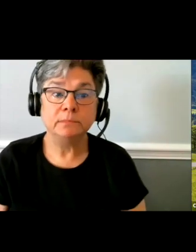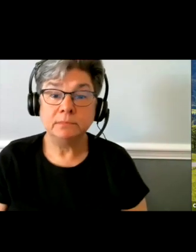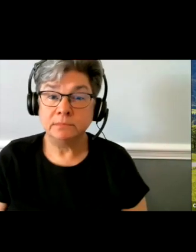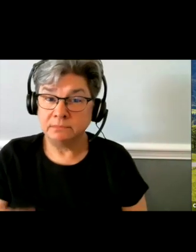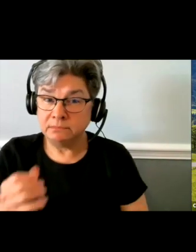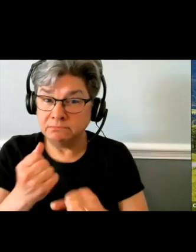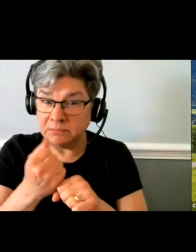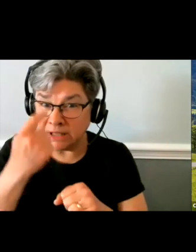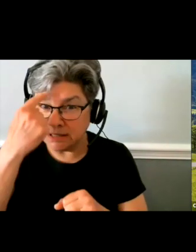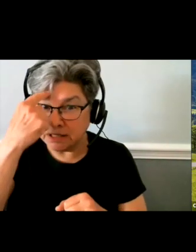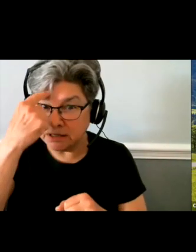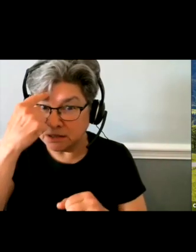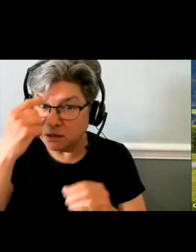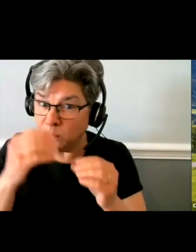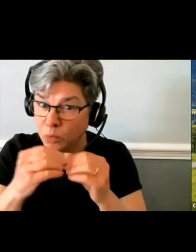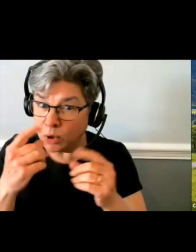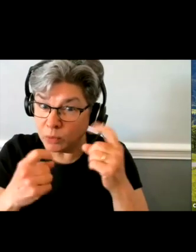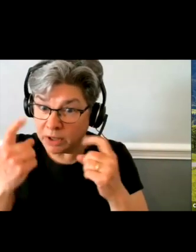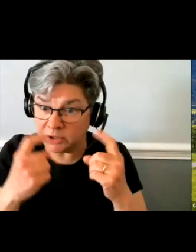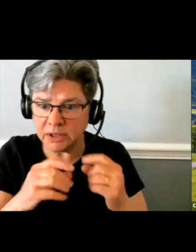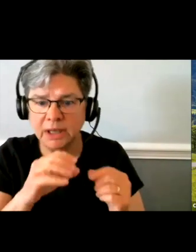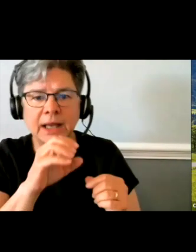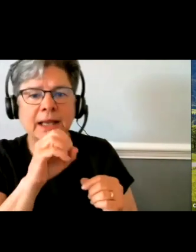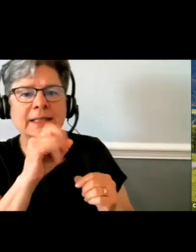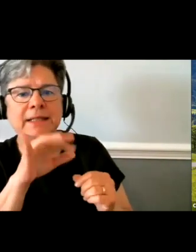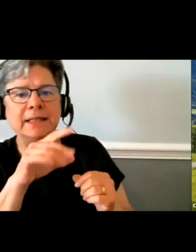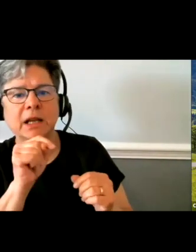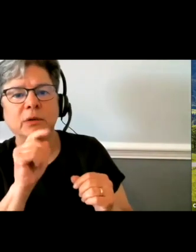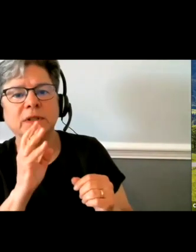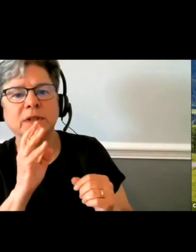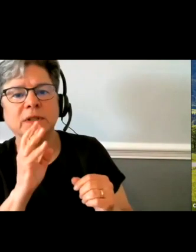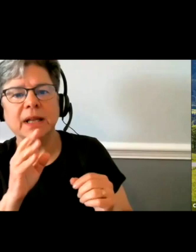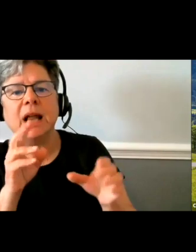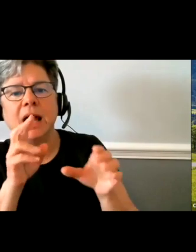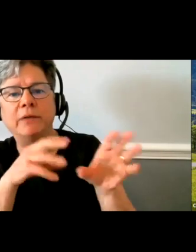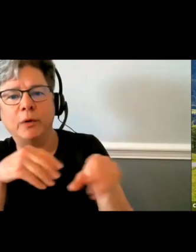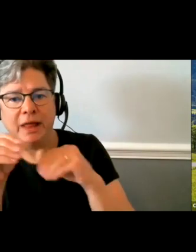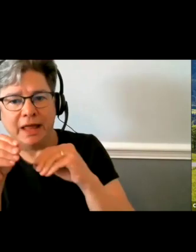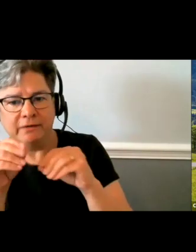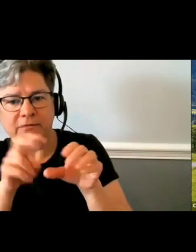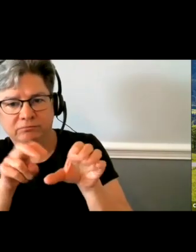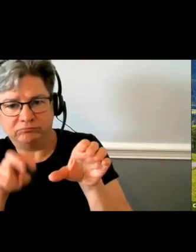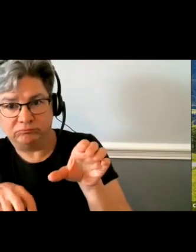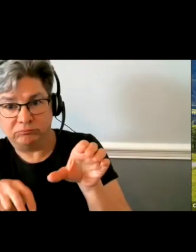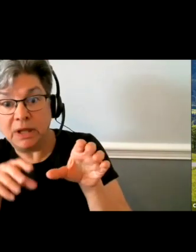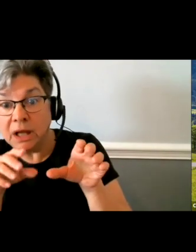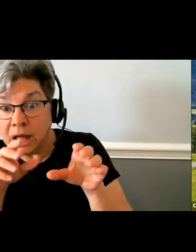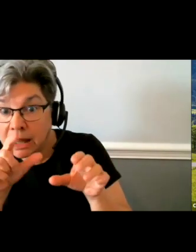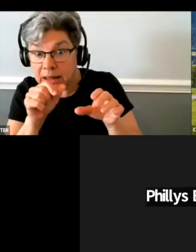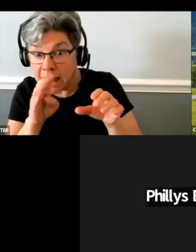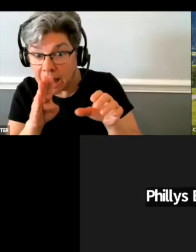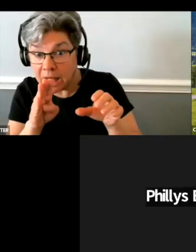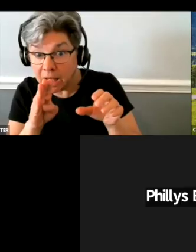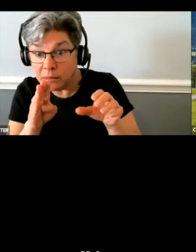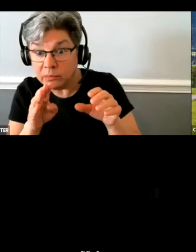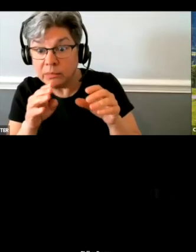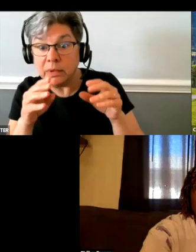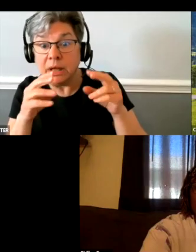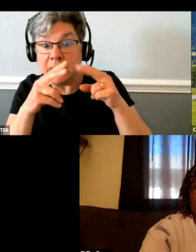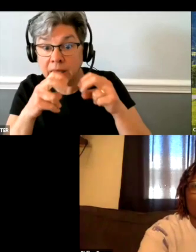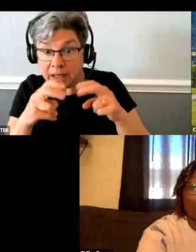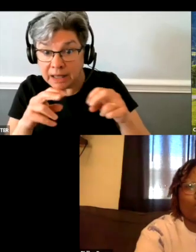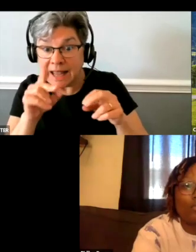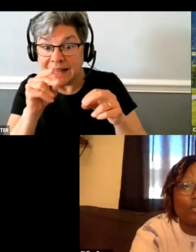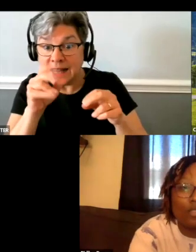Sensible or questions? Sounds great. I have to hop off to another meeting, but is there in lab, you said we're dissecting the kidney